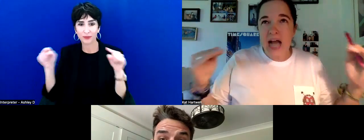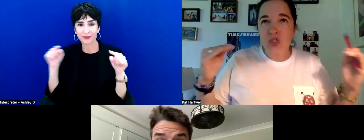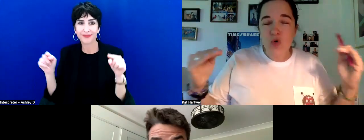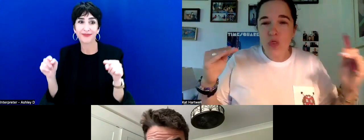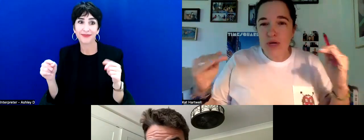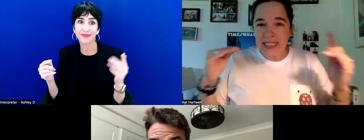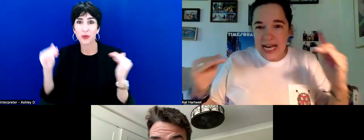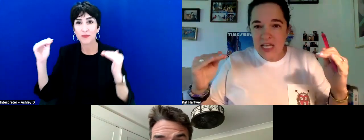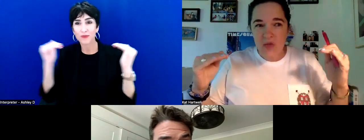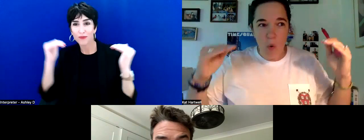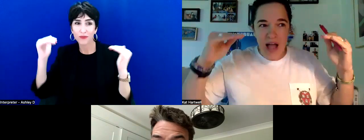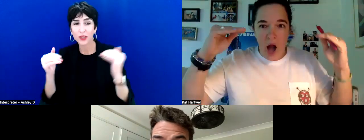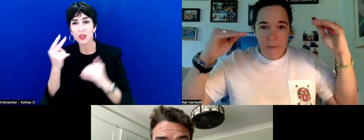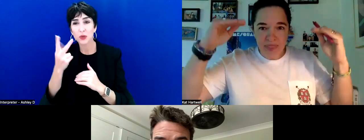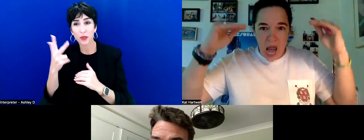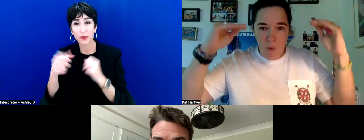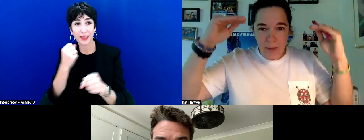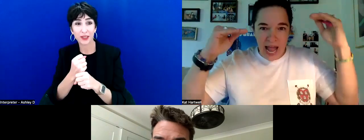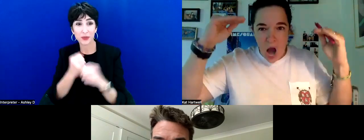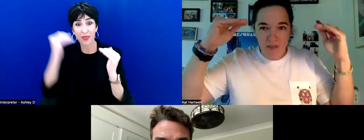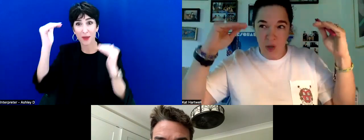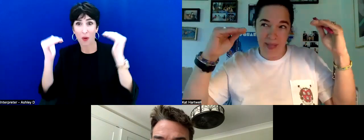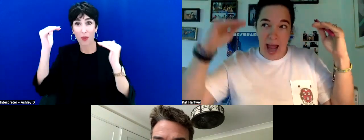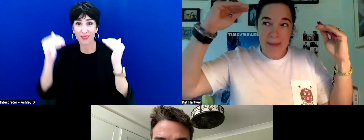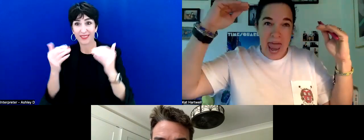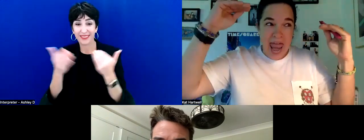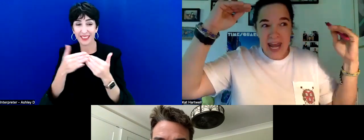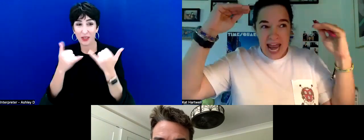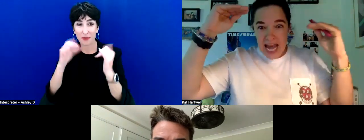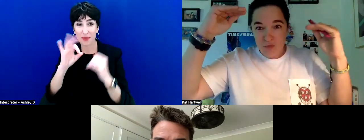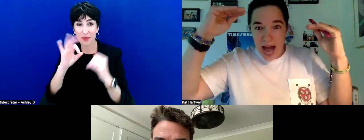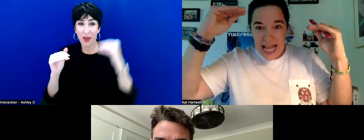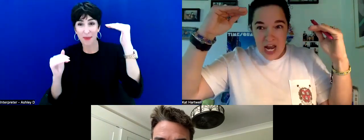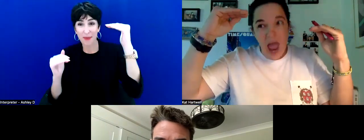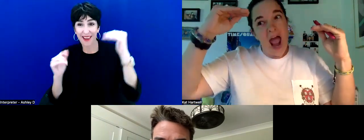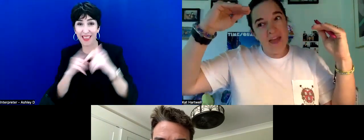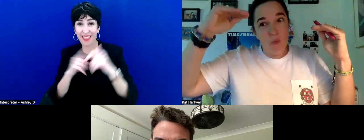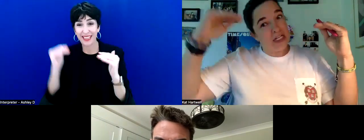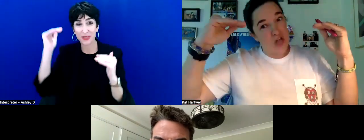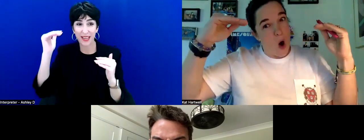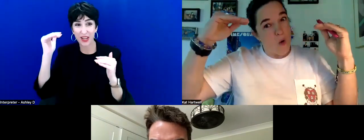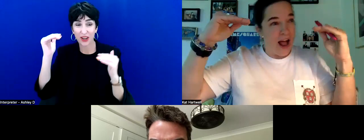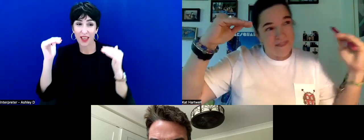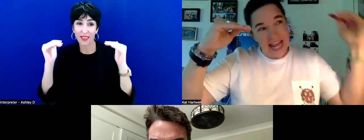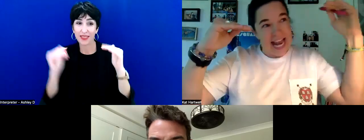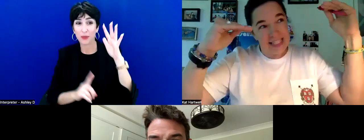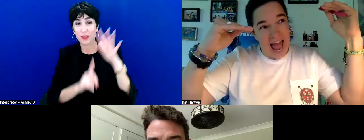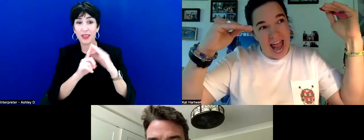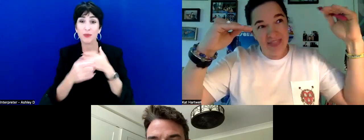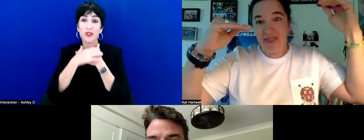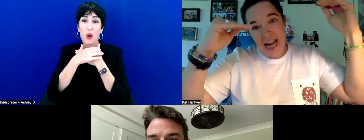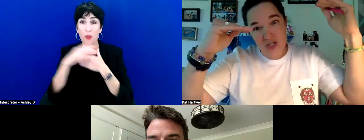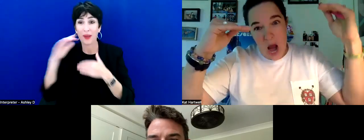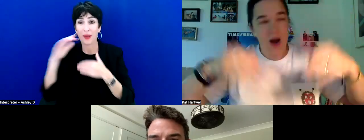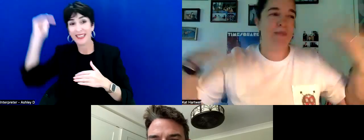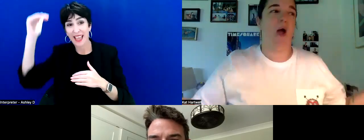the last 2 or 3 seasons we're like up there with the playoffs. So I'm like, I'm ahead, he's right here, and then we joke that he's